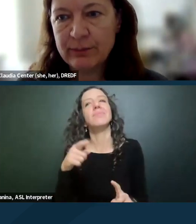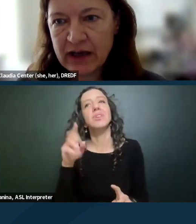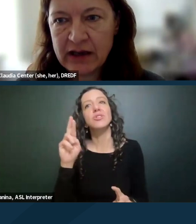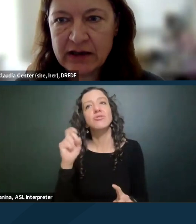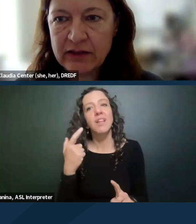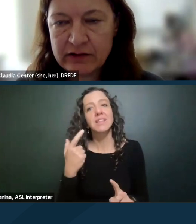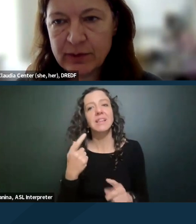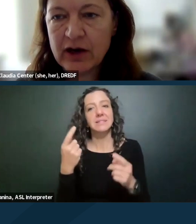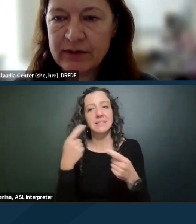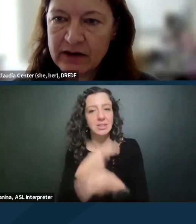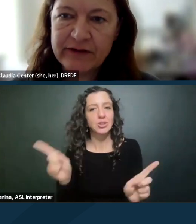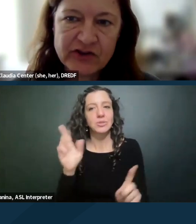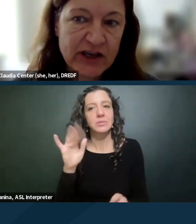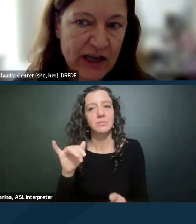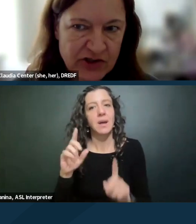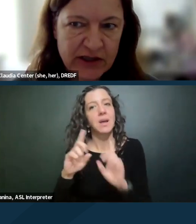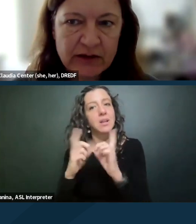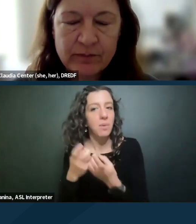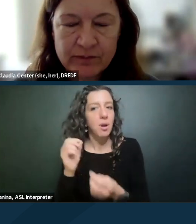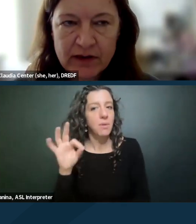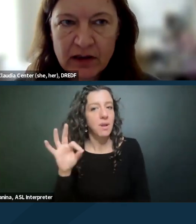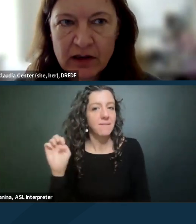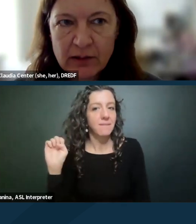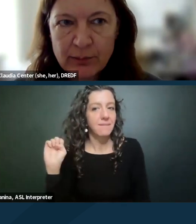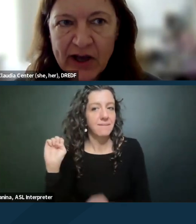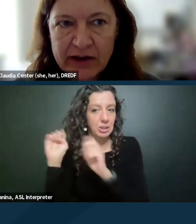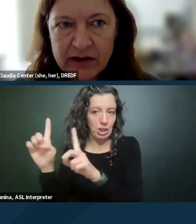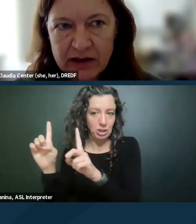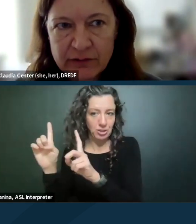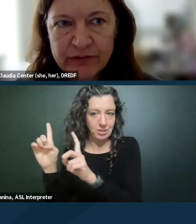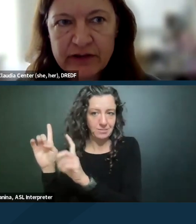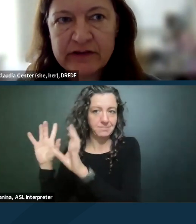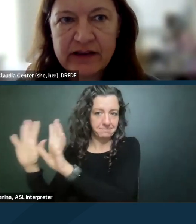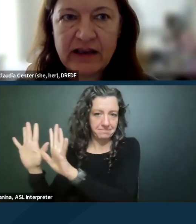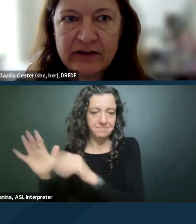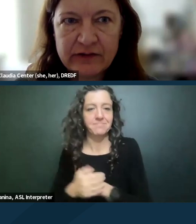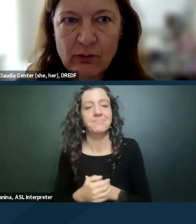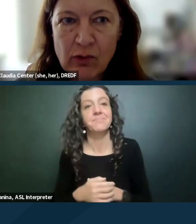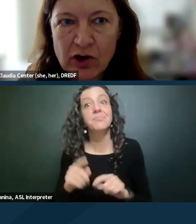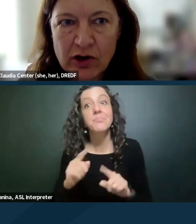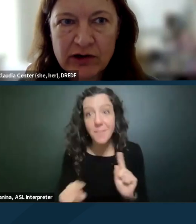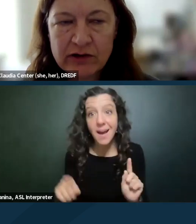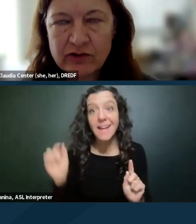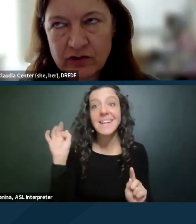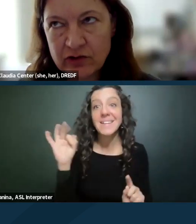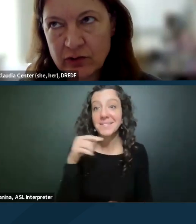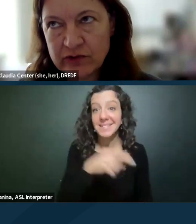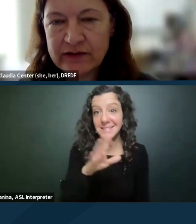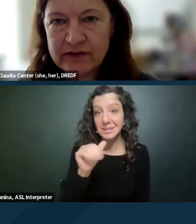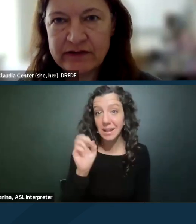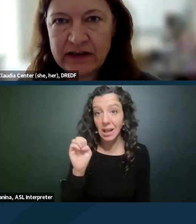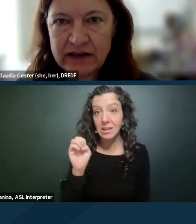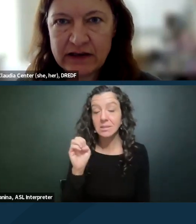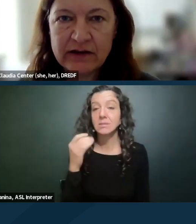issued by the Department of Education. But if this case were